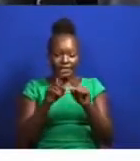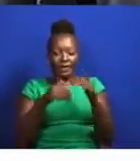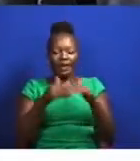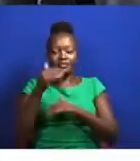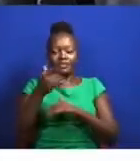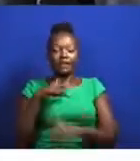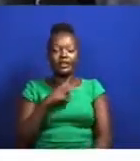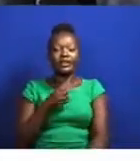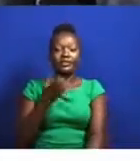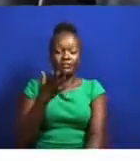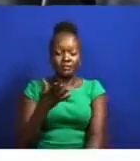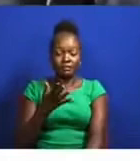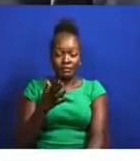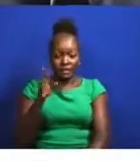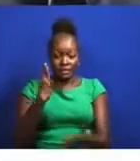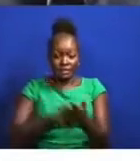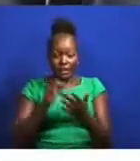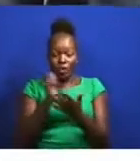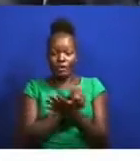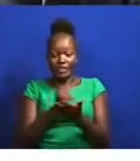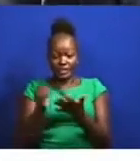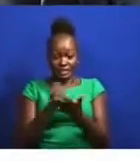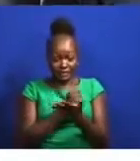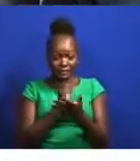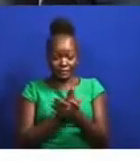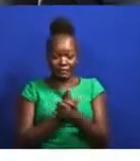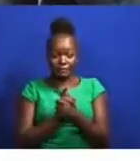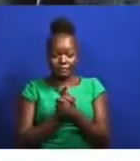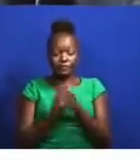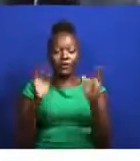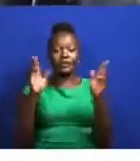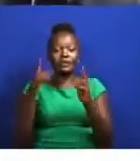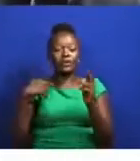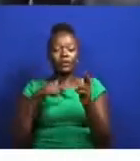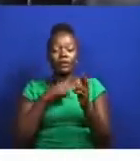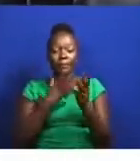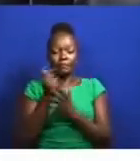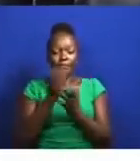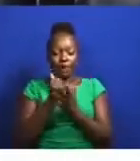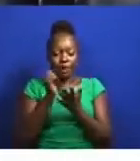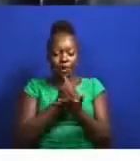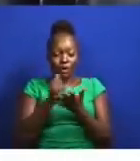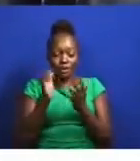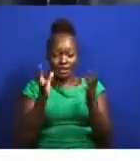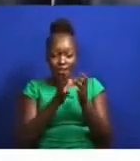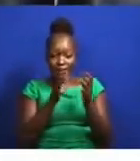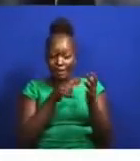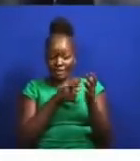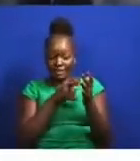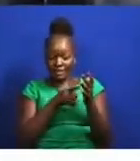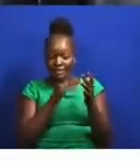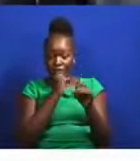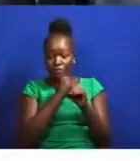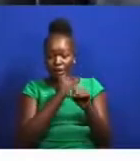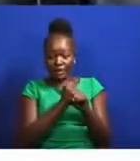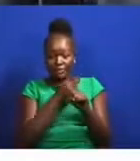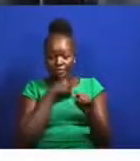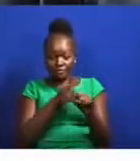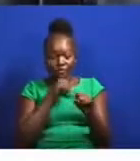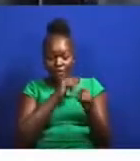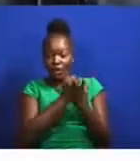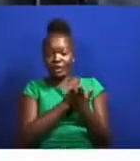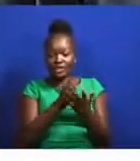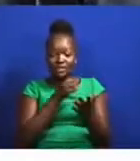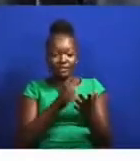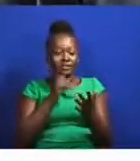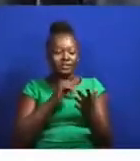subject the register to audit. Already we have procured an audit firm that will undertake the exercise.